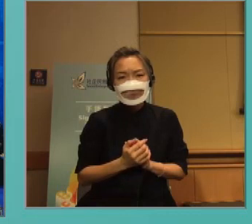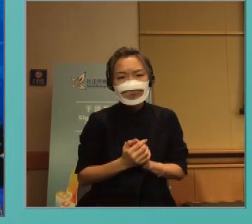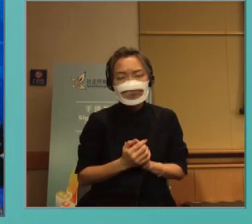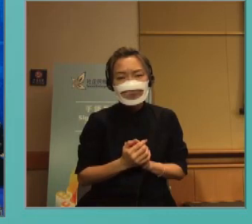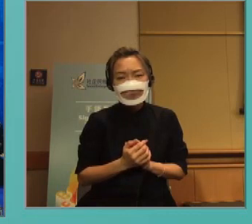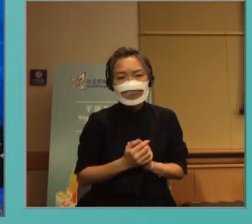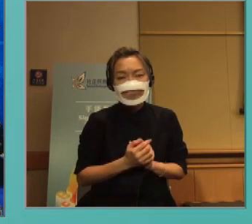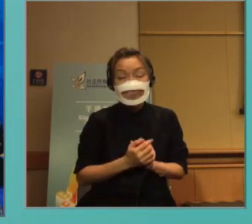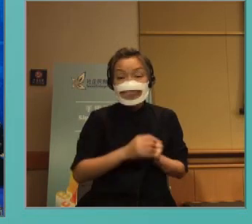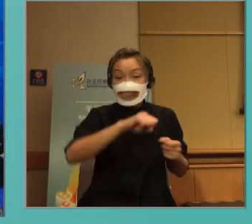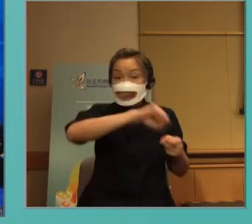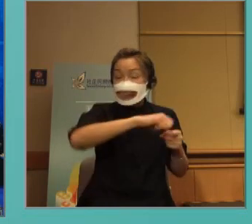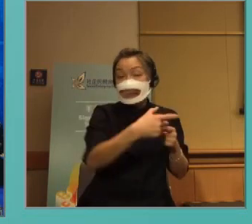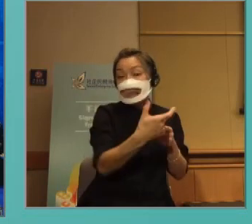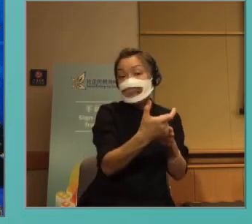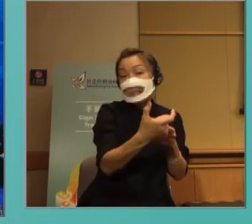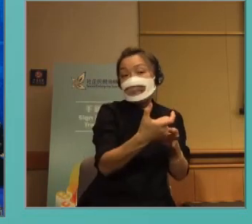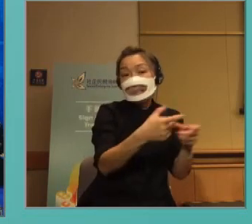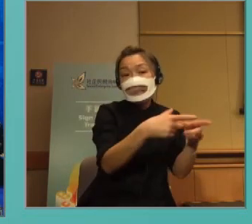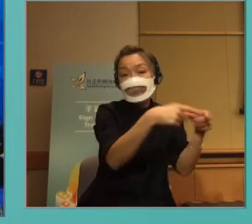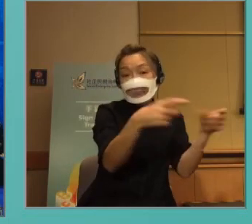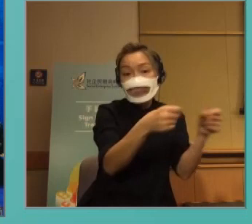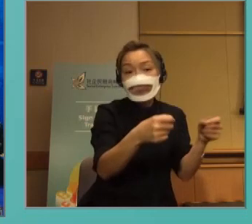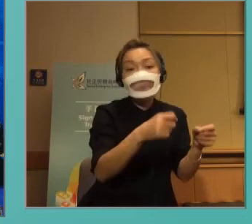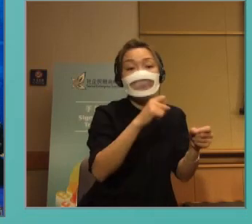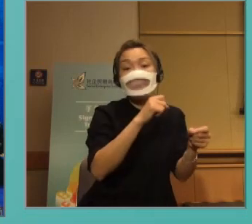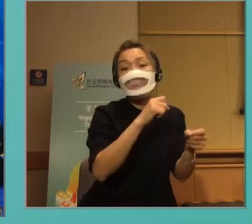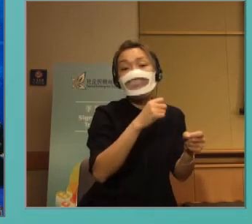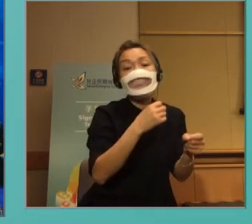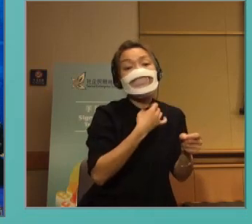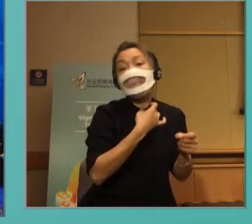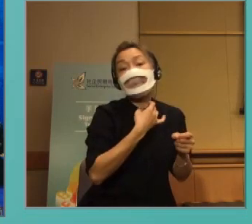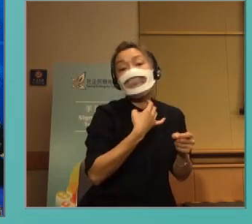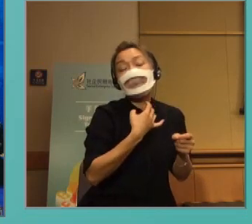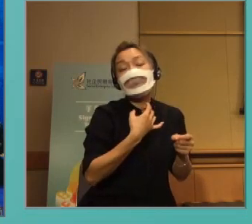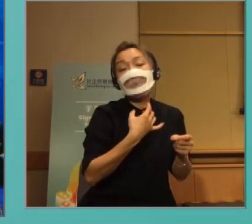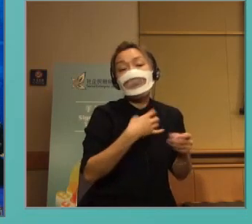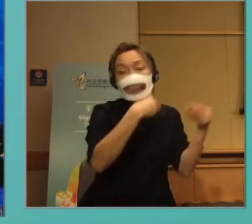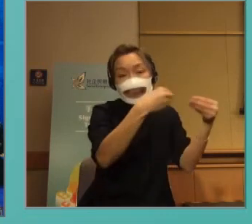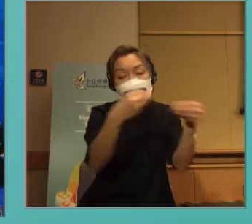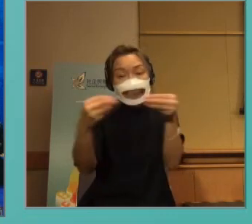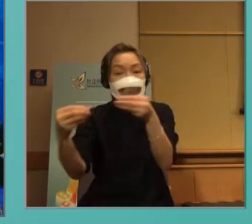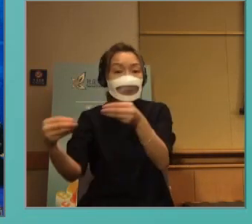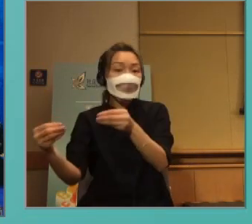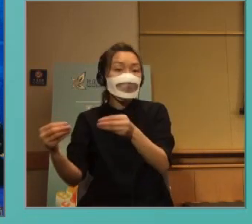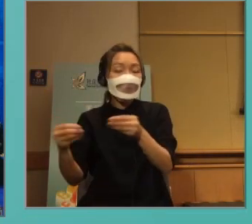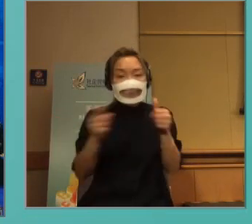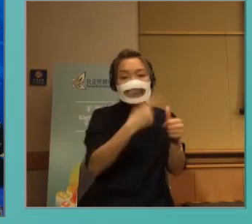the items that we are really working so hard on to let the public users understand more about